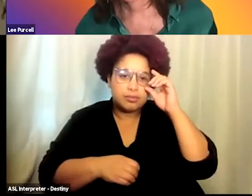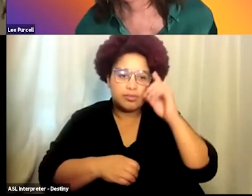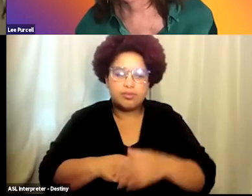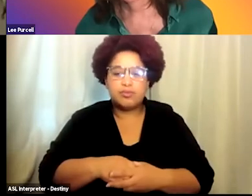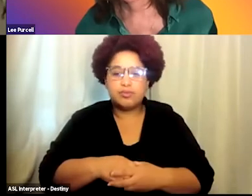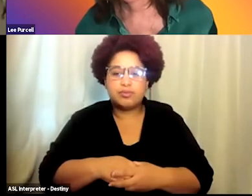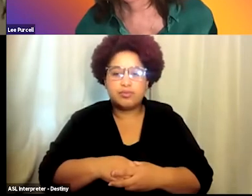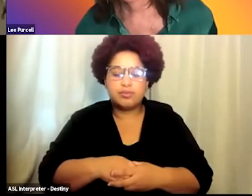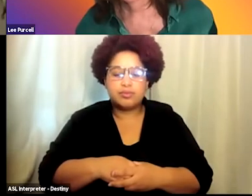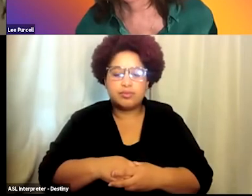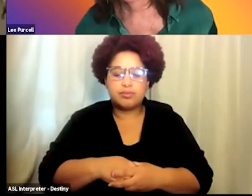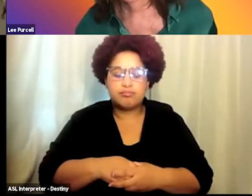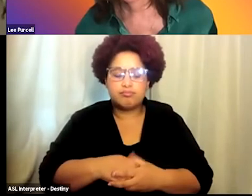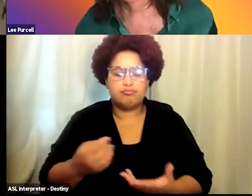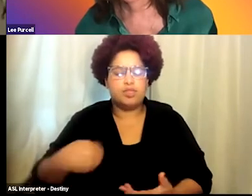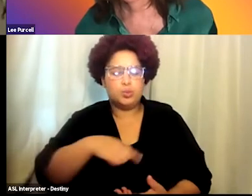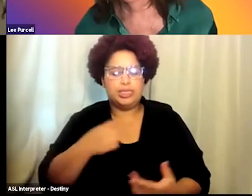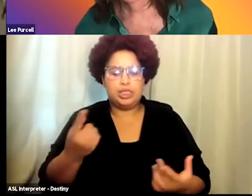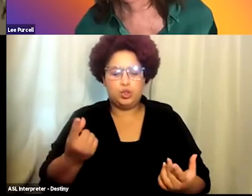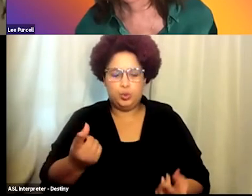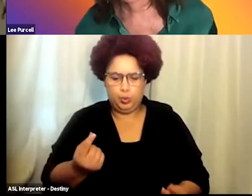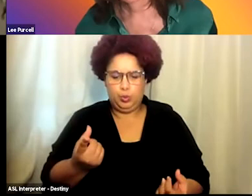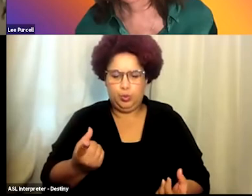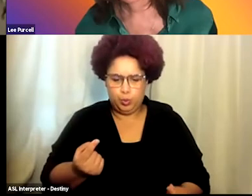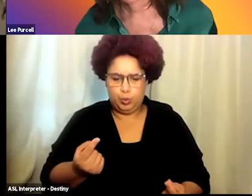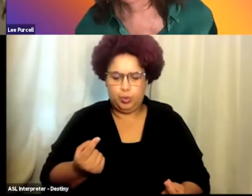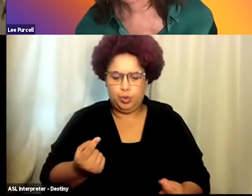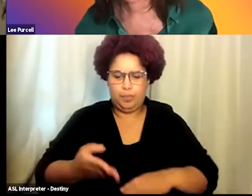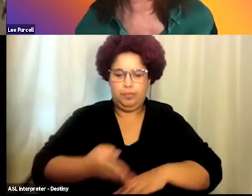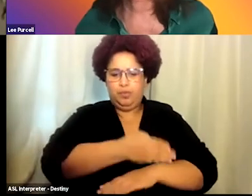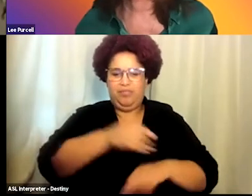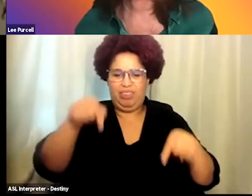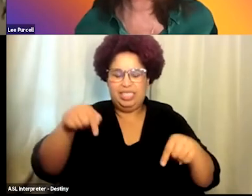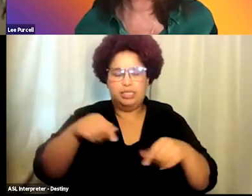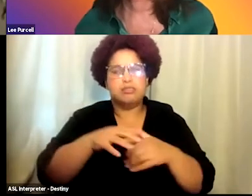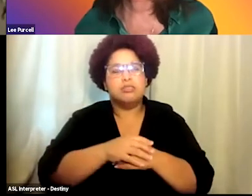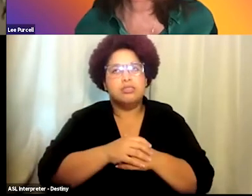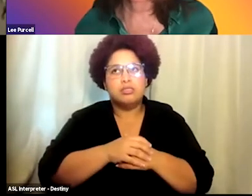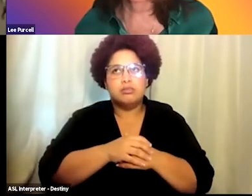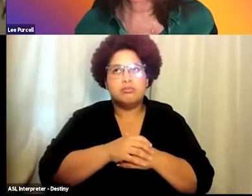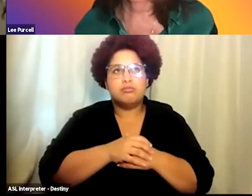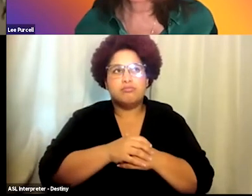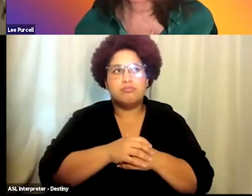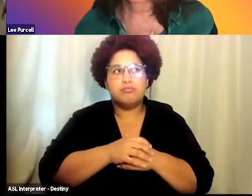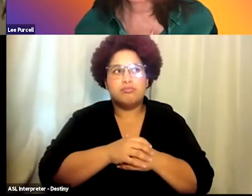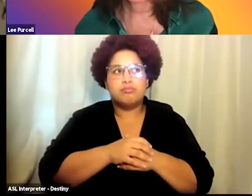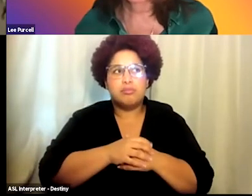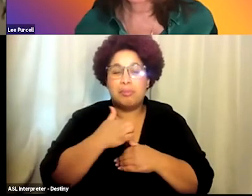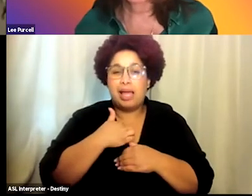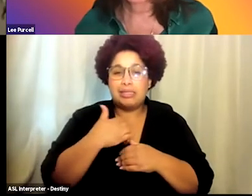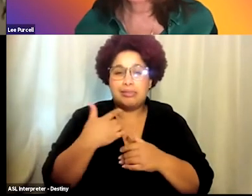when you say, what can we do to make this better? I sort of go with the